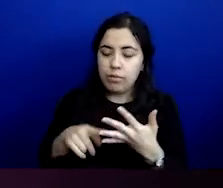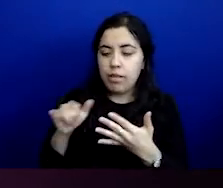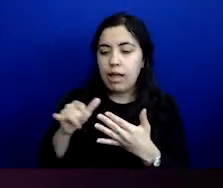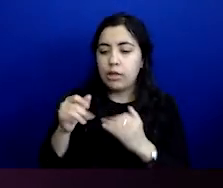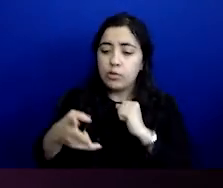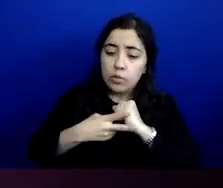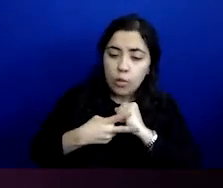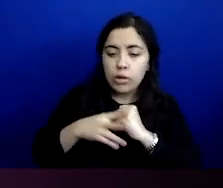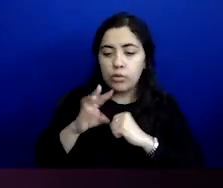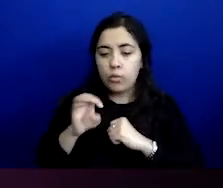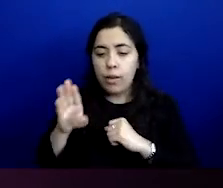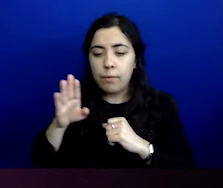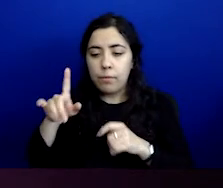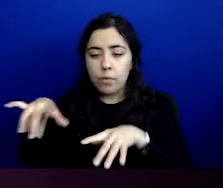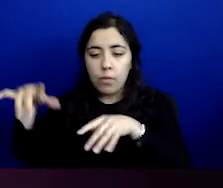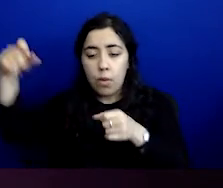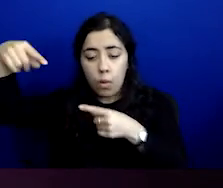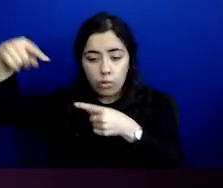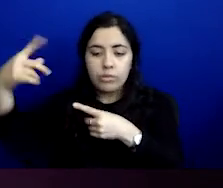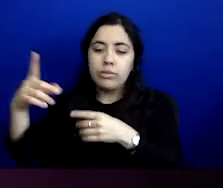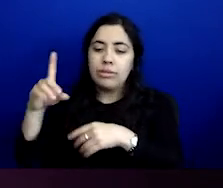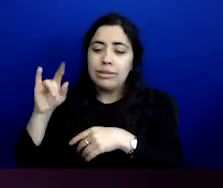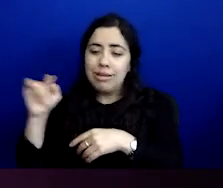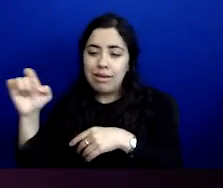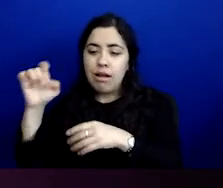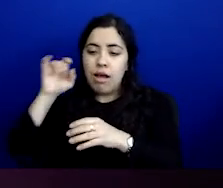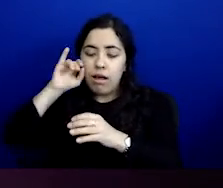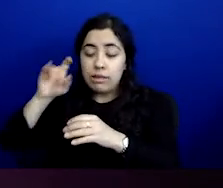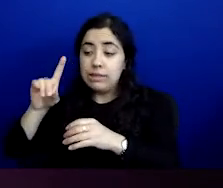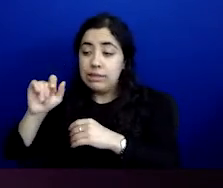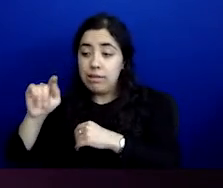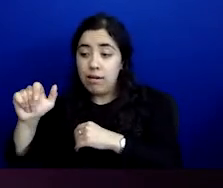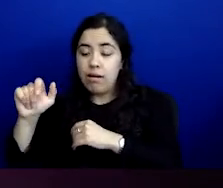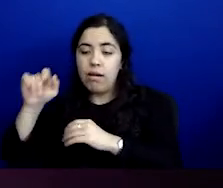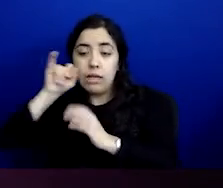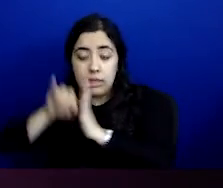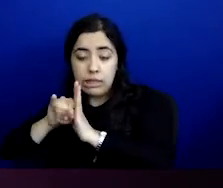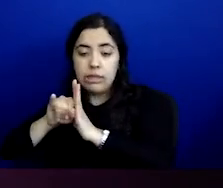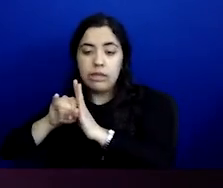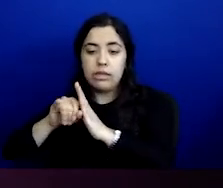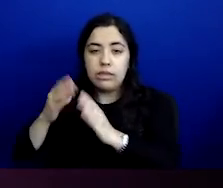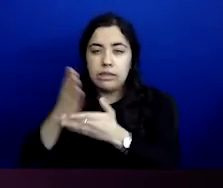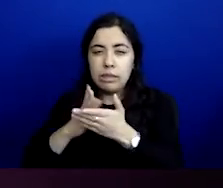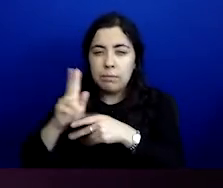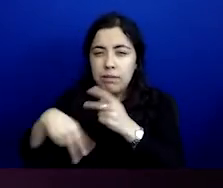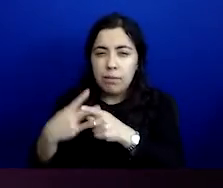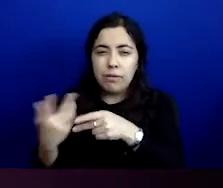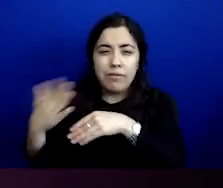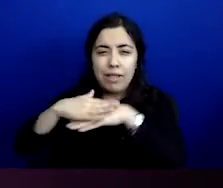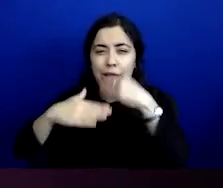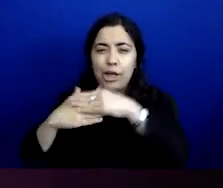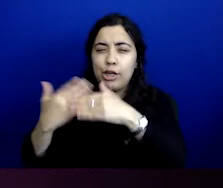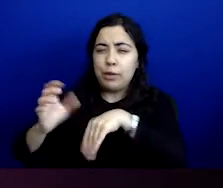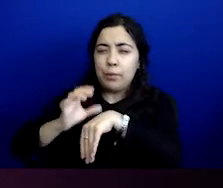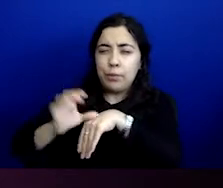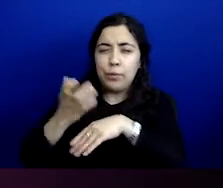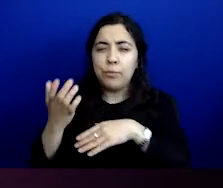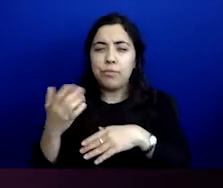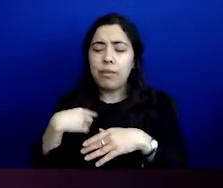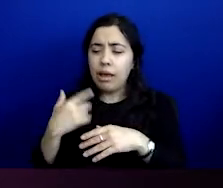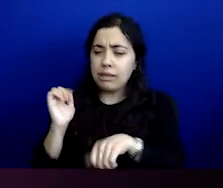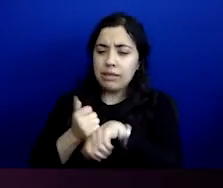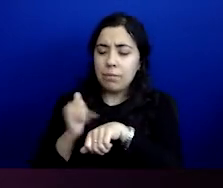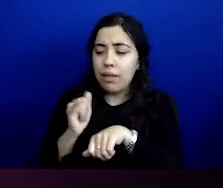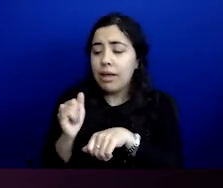web hosting, data, identity, and some type of compute layer, then I can build out a Twitter, I can build a Facebook, or at least I can build a prototype,